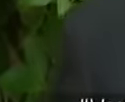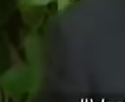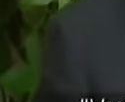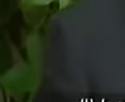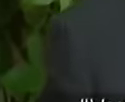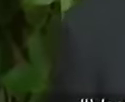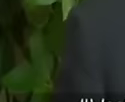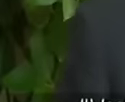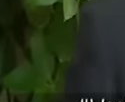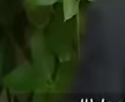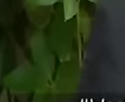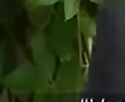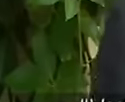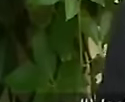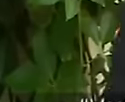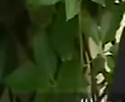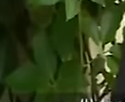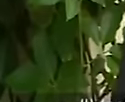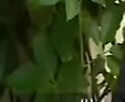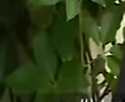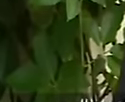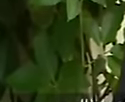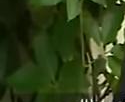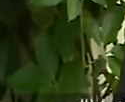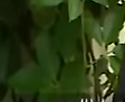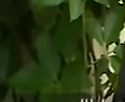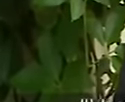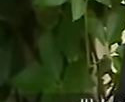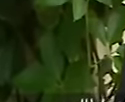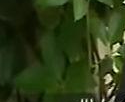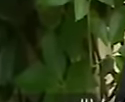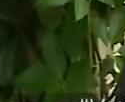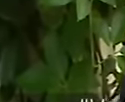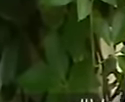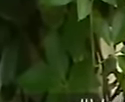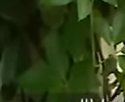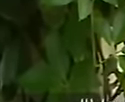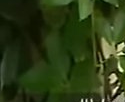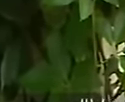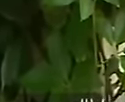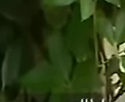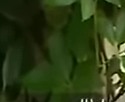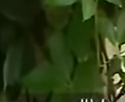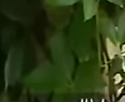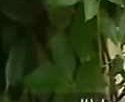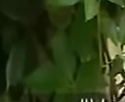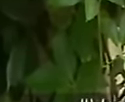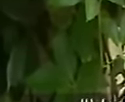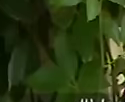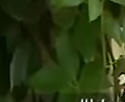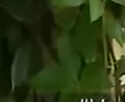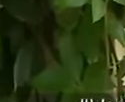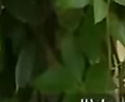making, especially with regard to engaging the young people in Kenya and on the